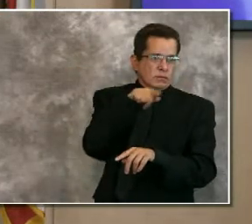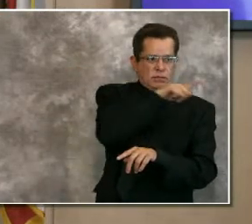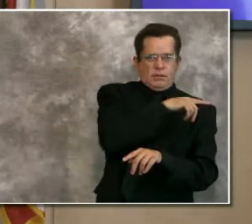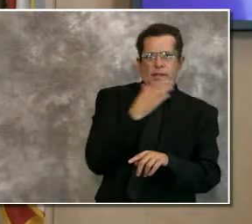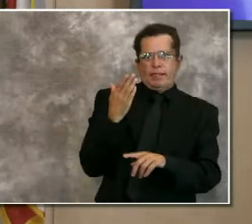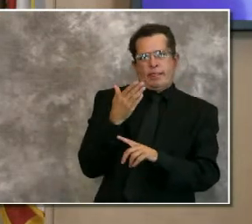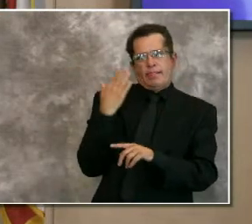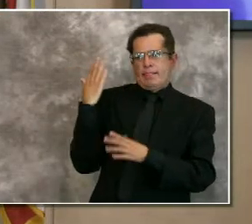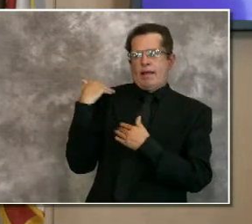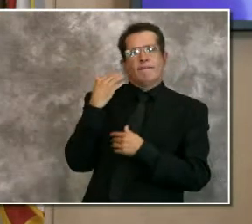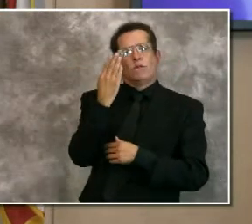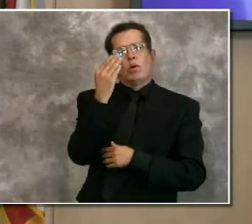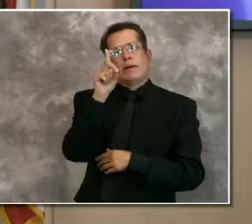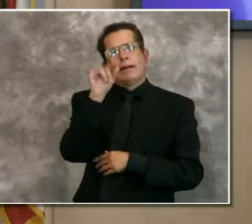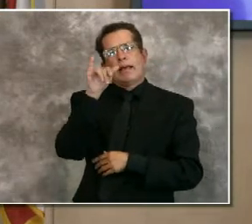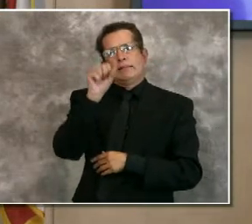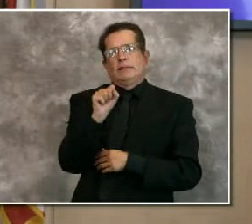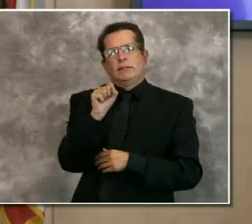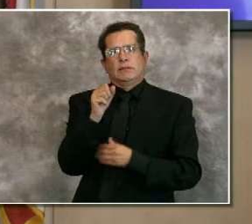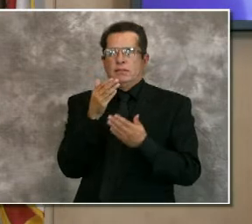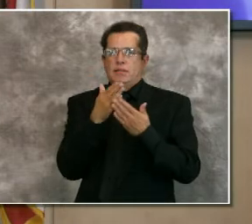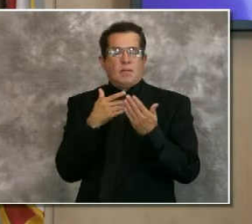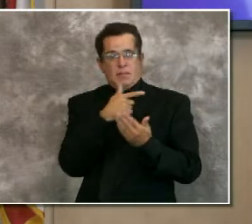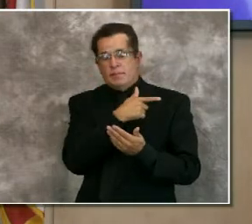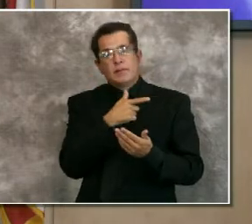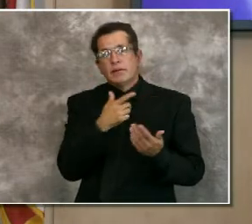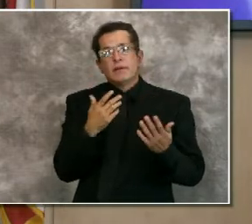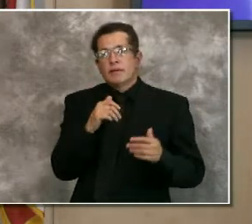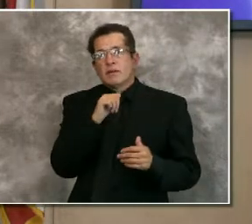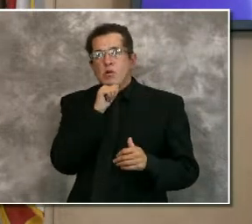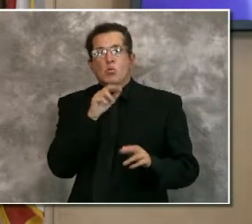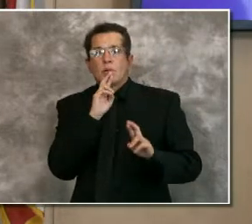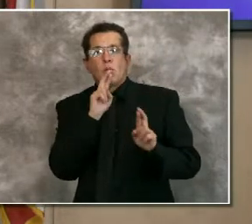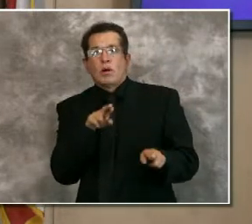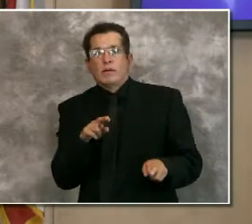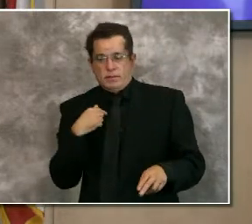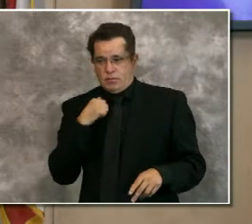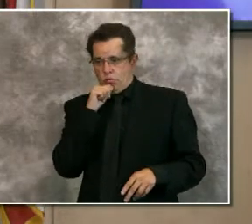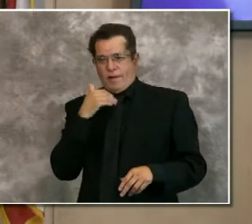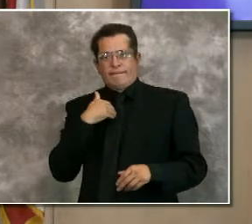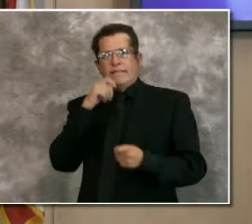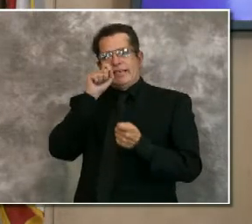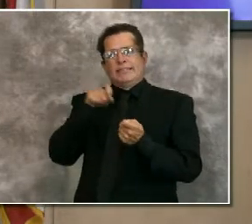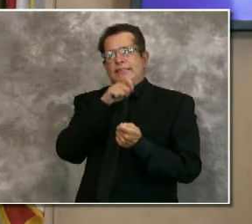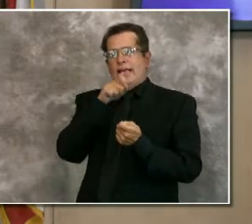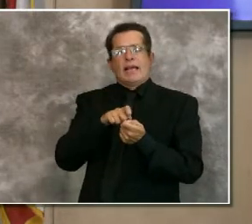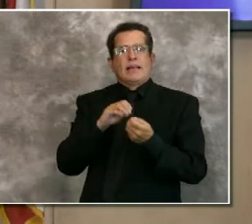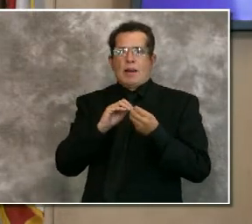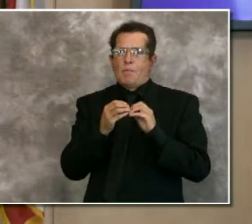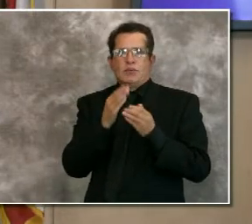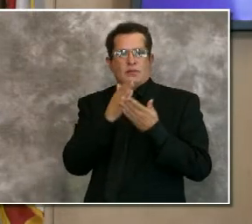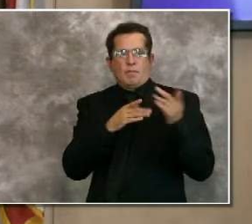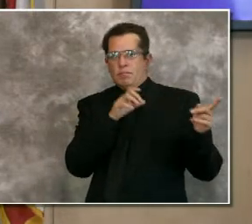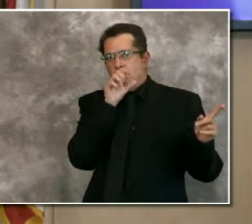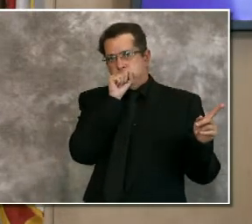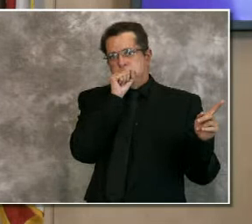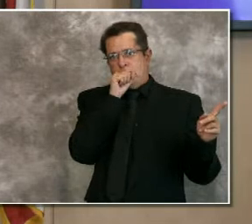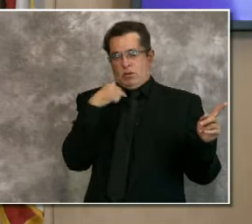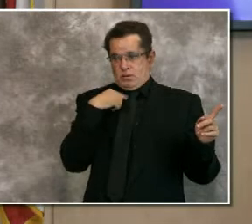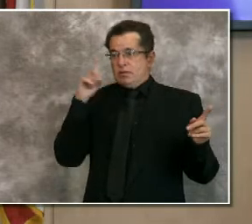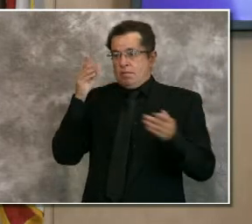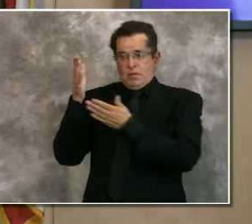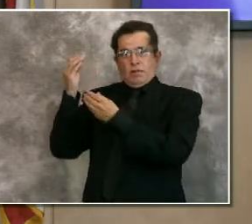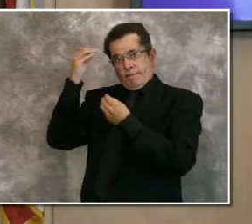that they could have been exposed to the virus, but we don't have an exact number for you at this time. We do have the information that was provided